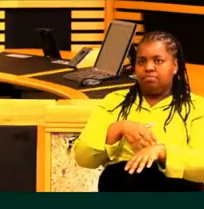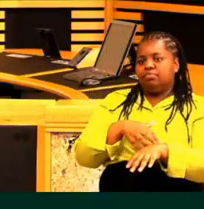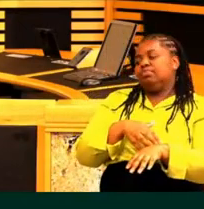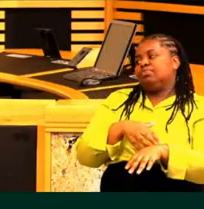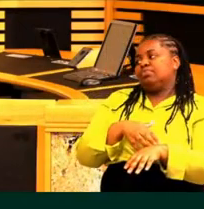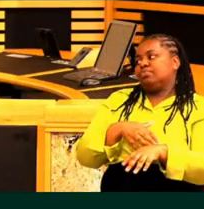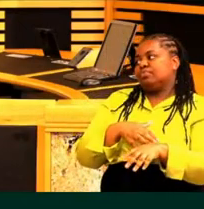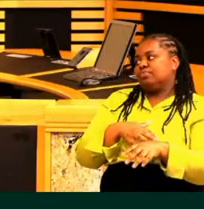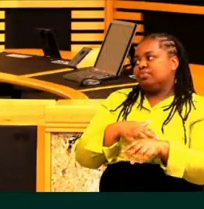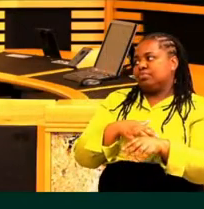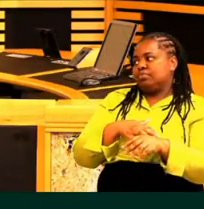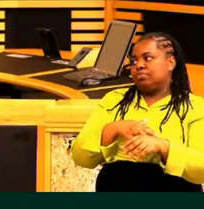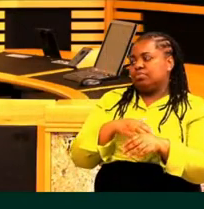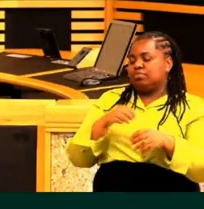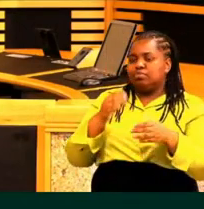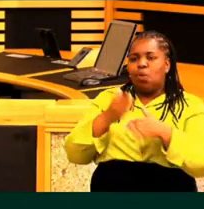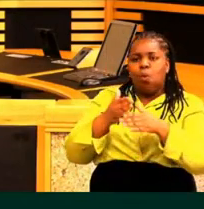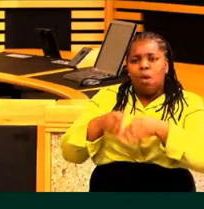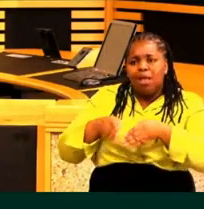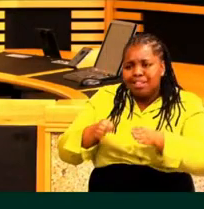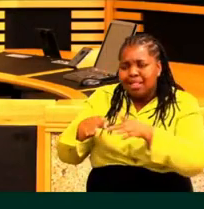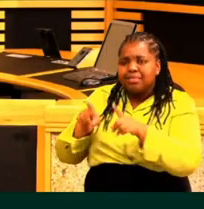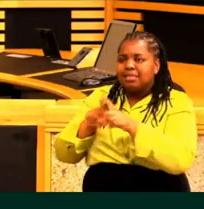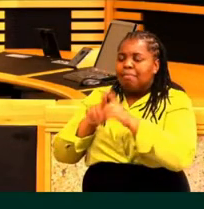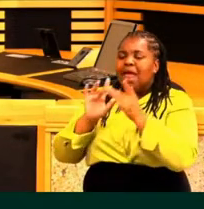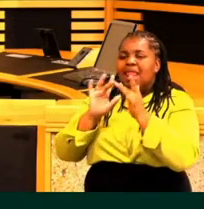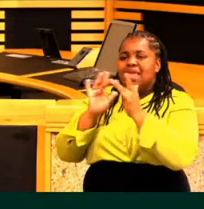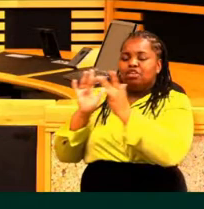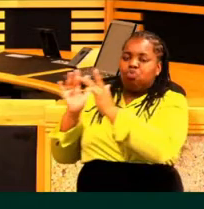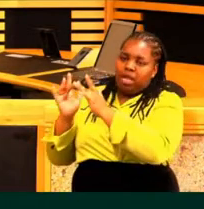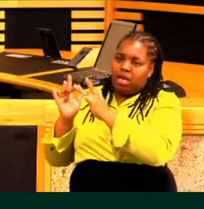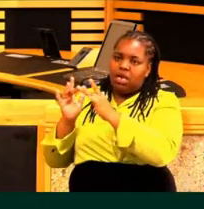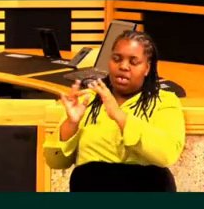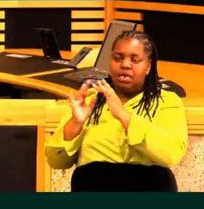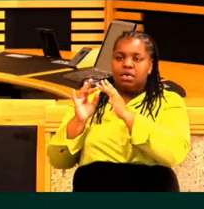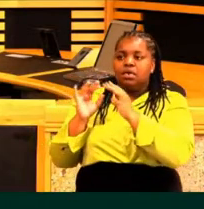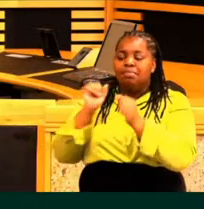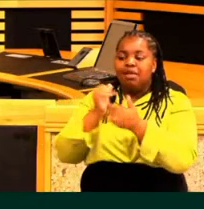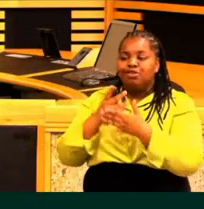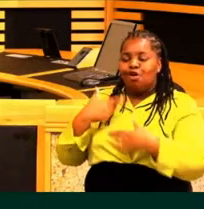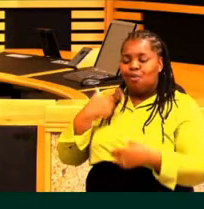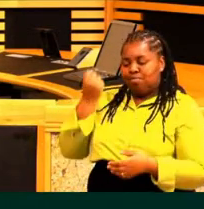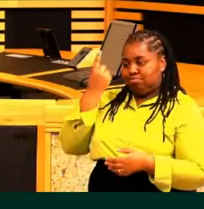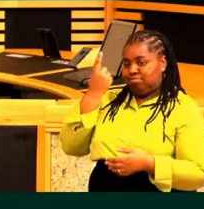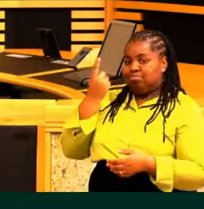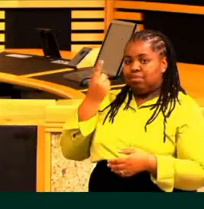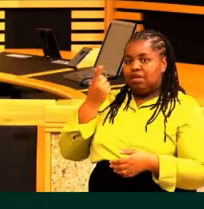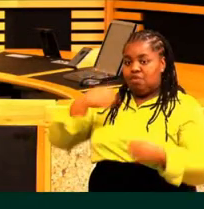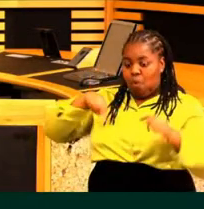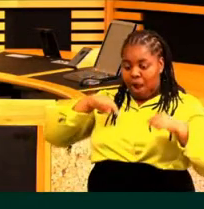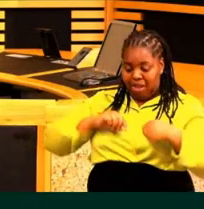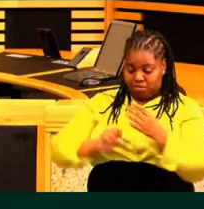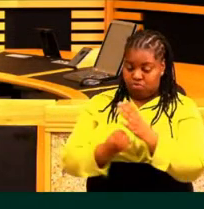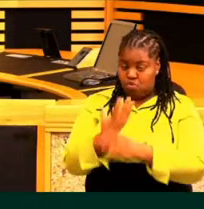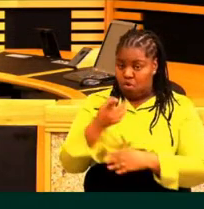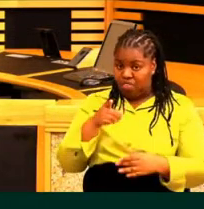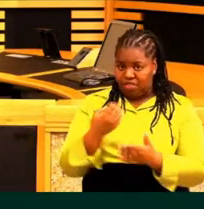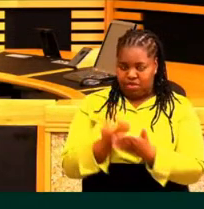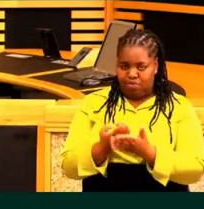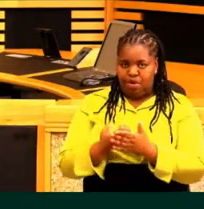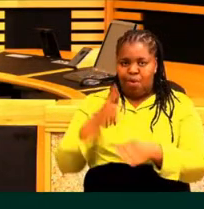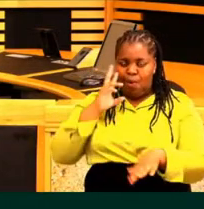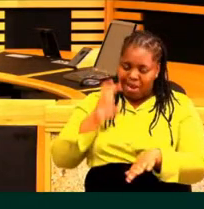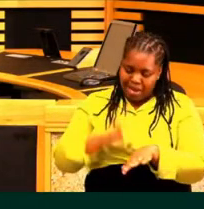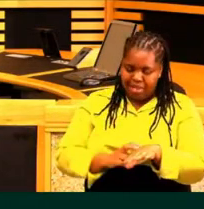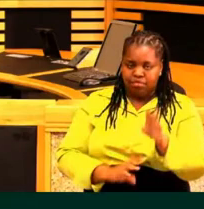and network Industries it is important for us to understand that for us to grow this economy we need to